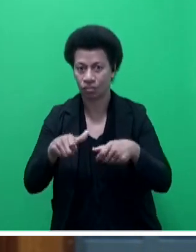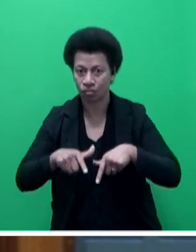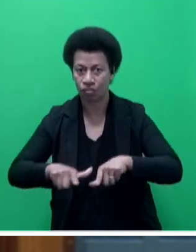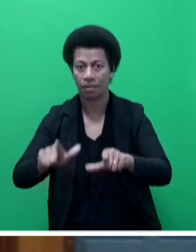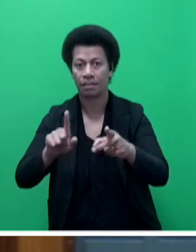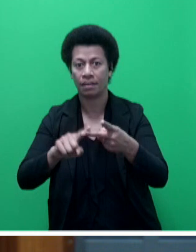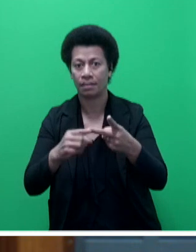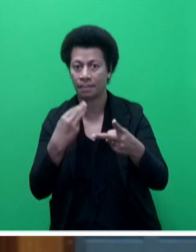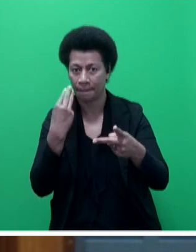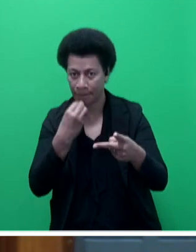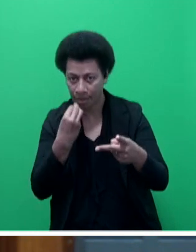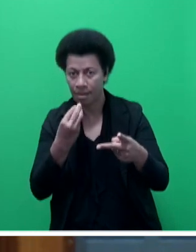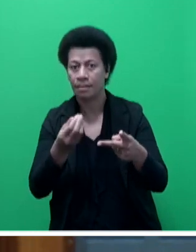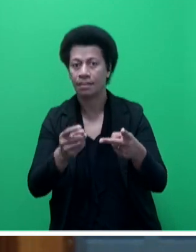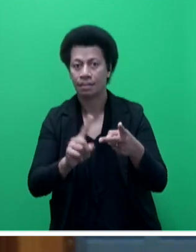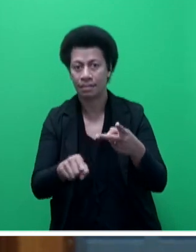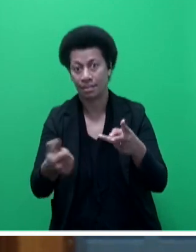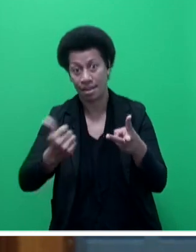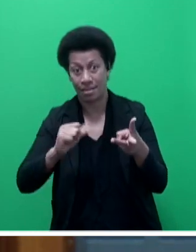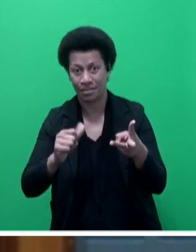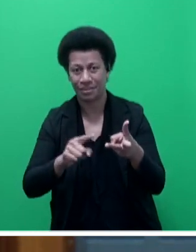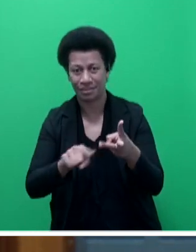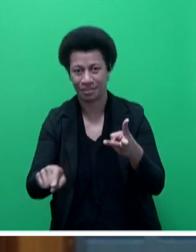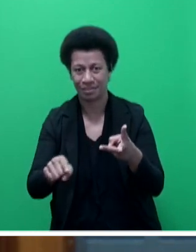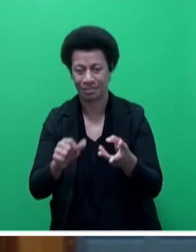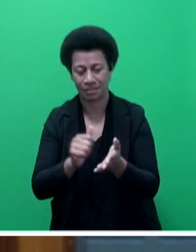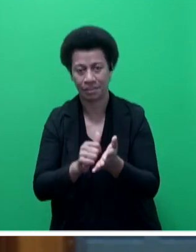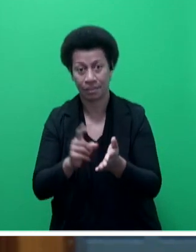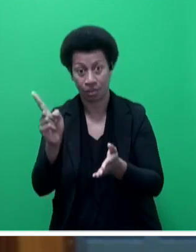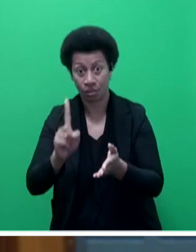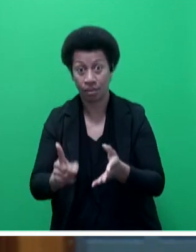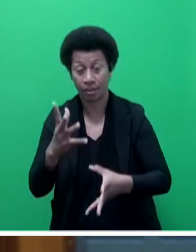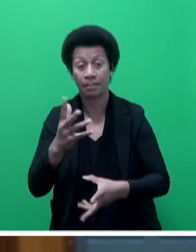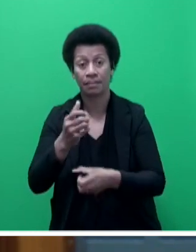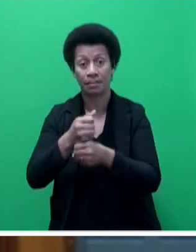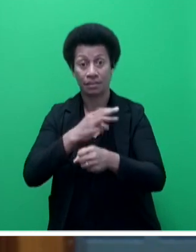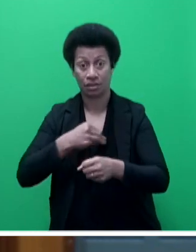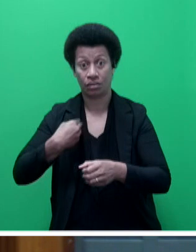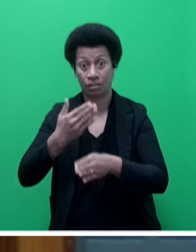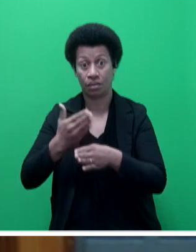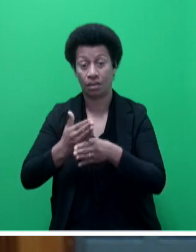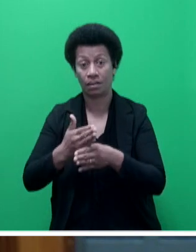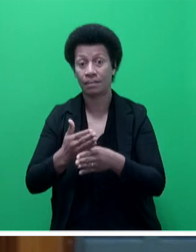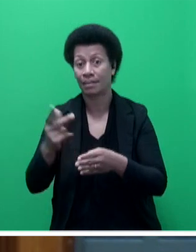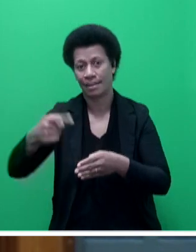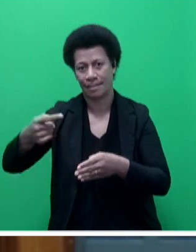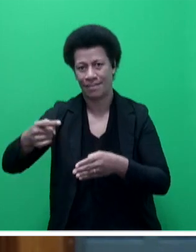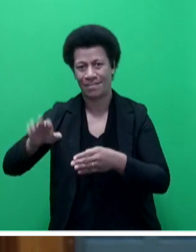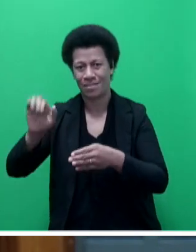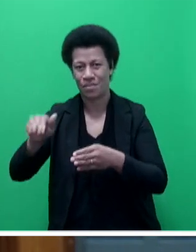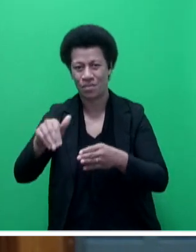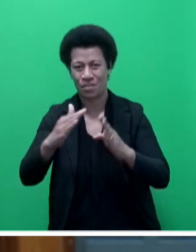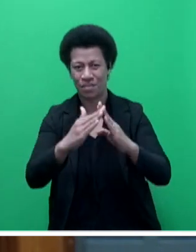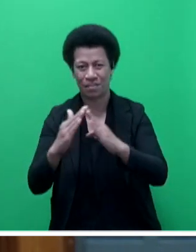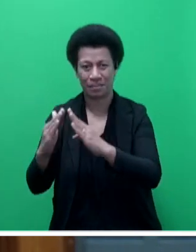meals and accommodation accordingly. Today, the Ministry works with a total of 11 residential care homes and children across